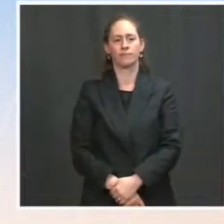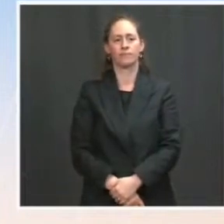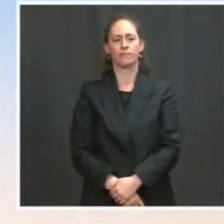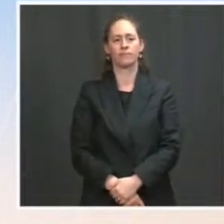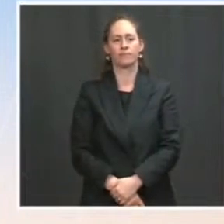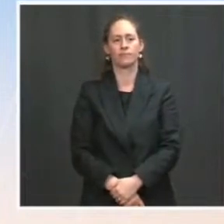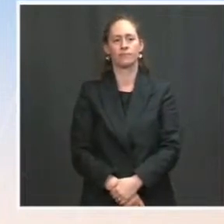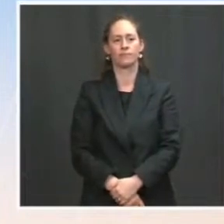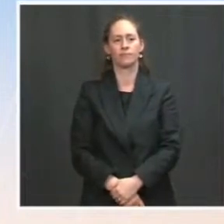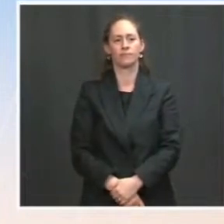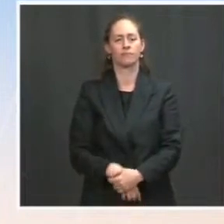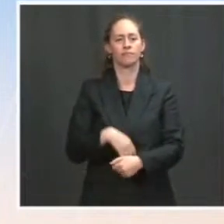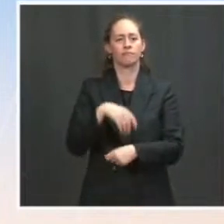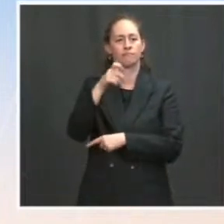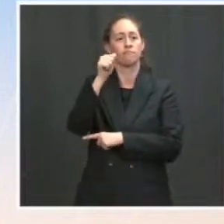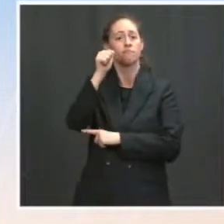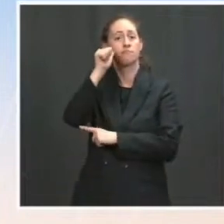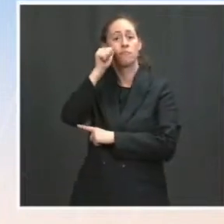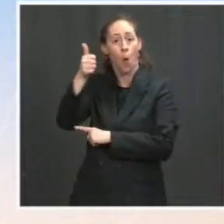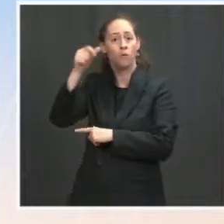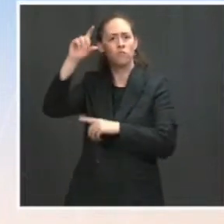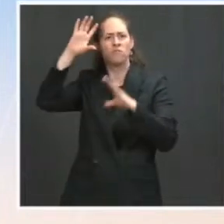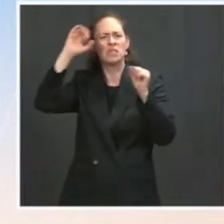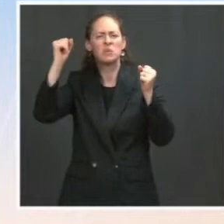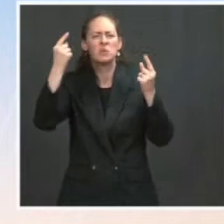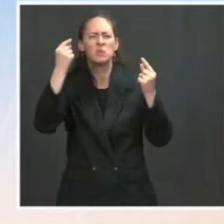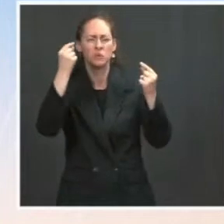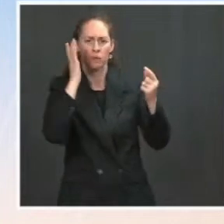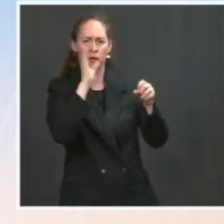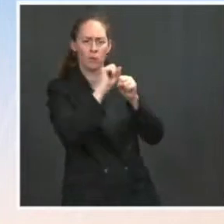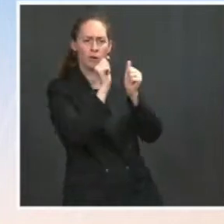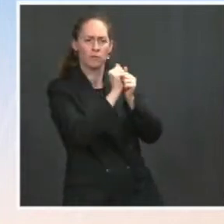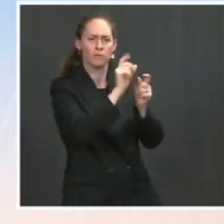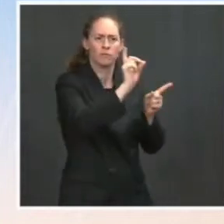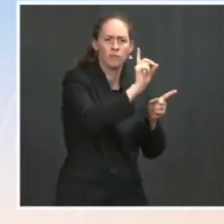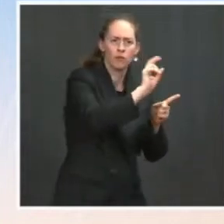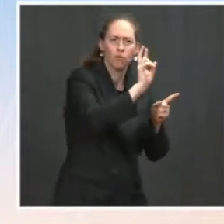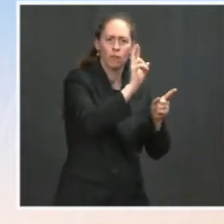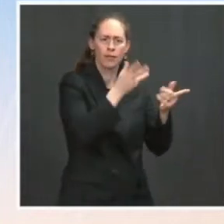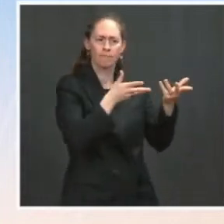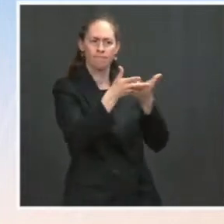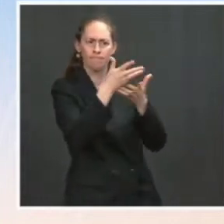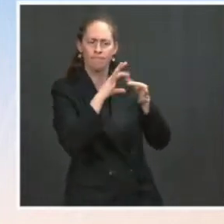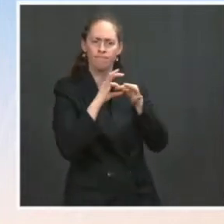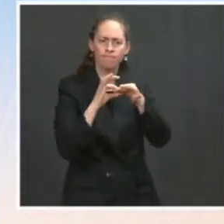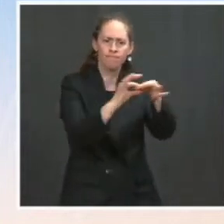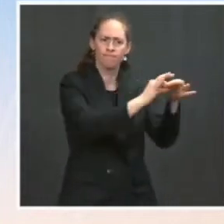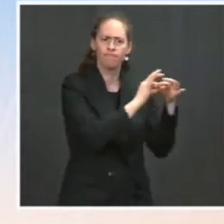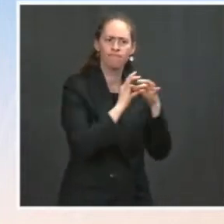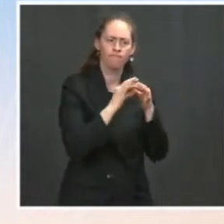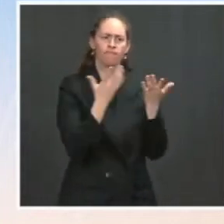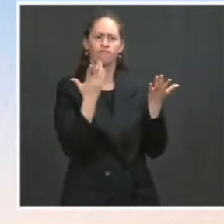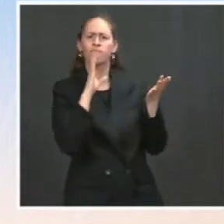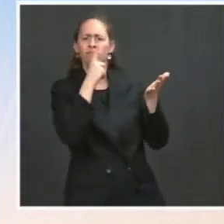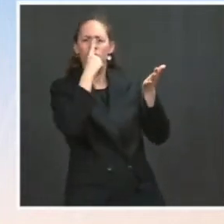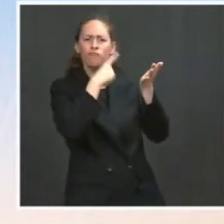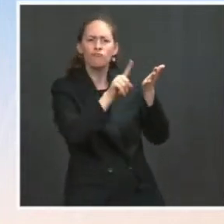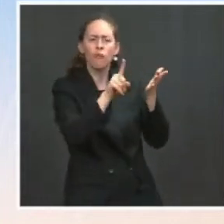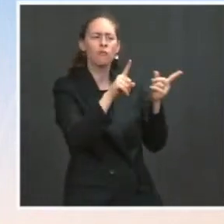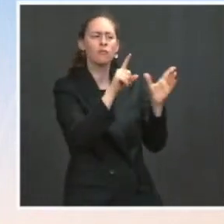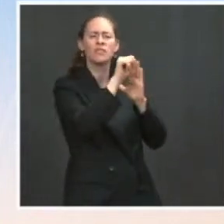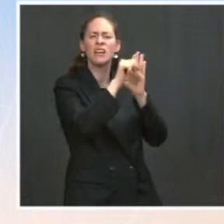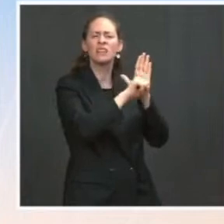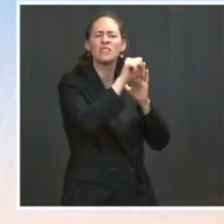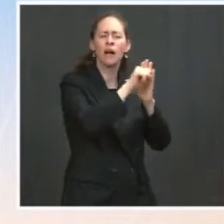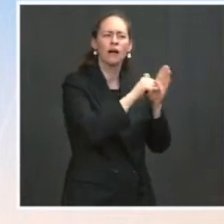discuss innovative ways governors are working to get the people in their states vaccinated. The bipartisan group will share with the